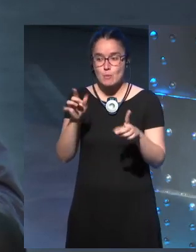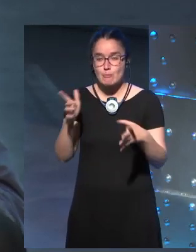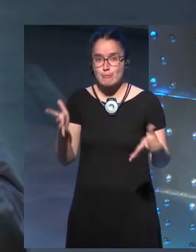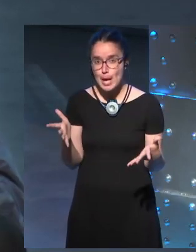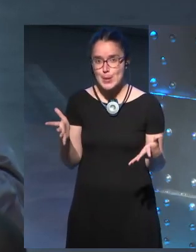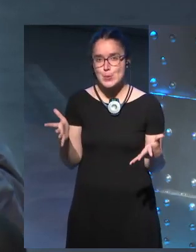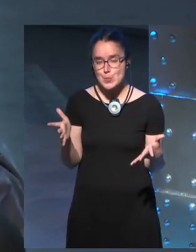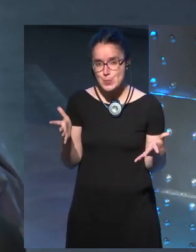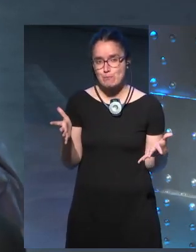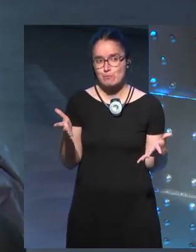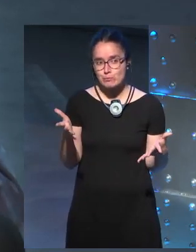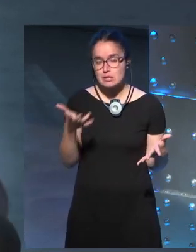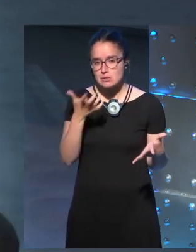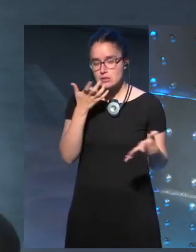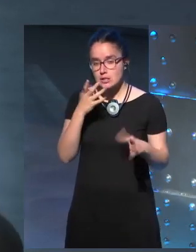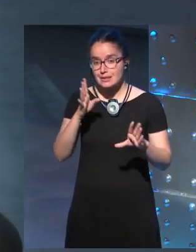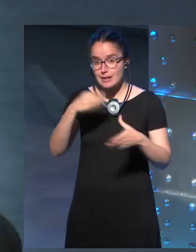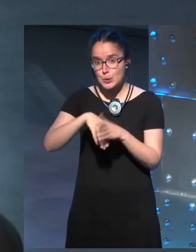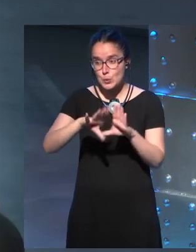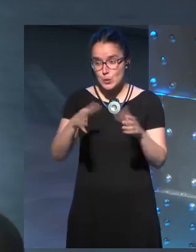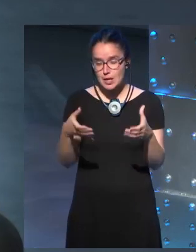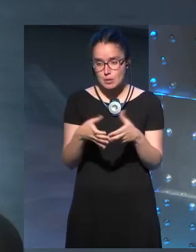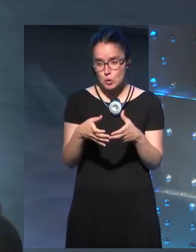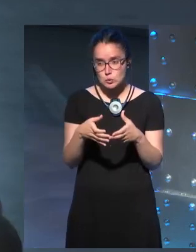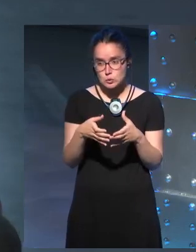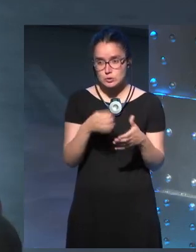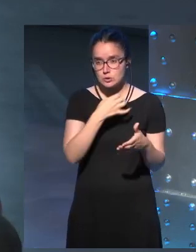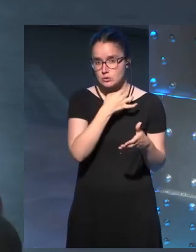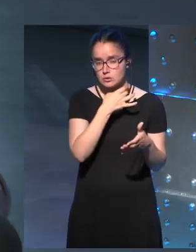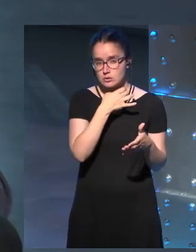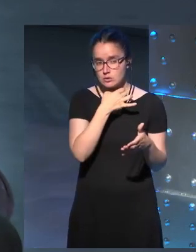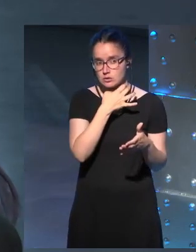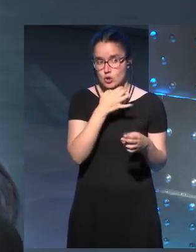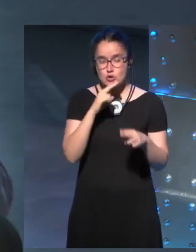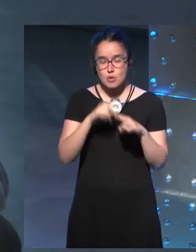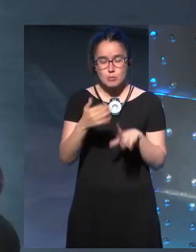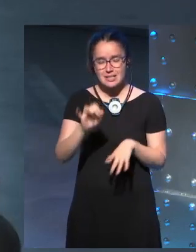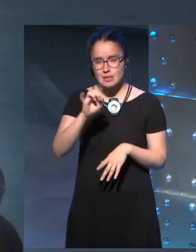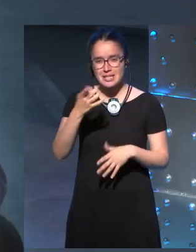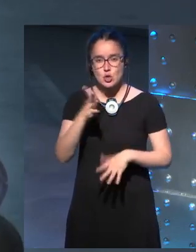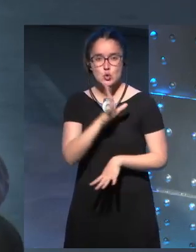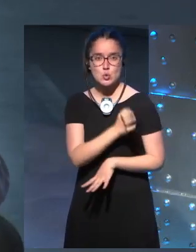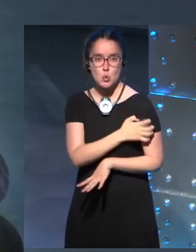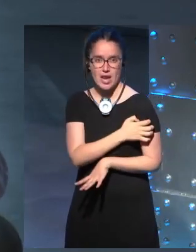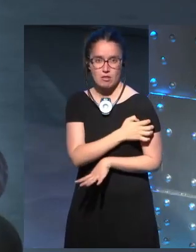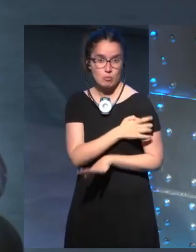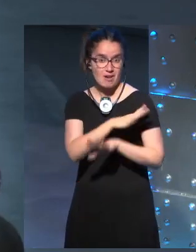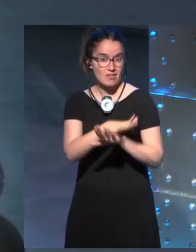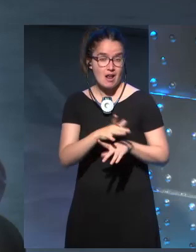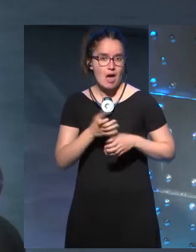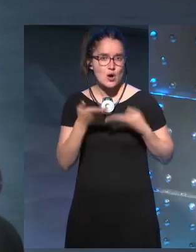a team, the first name has got to be Luis Suarez, I think, because he's going to make your team win. But with that comes